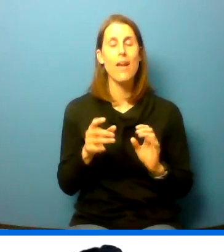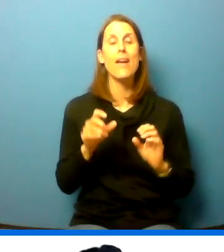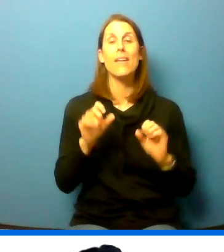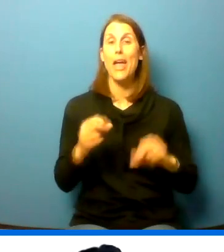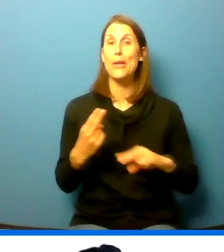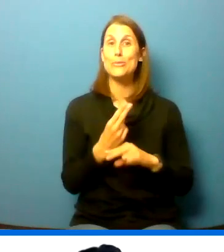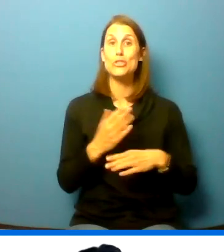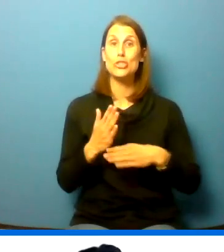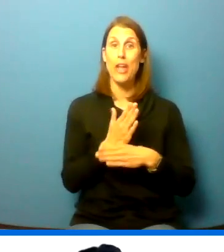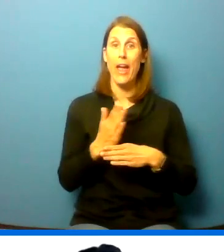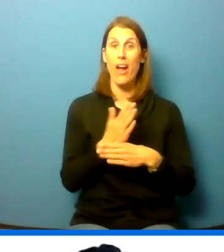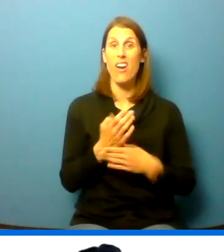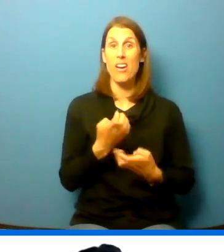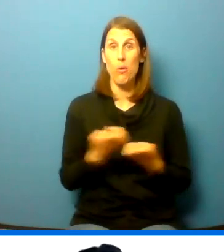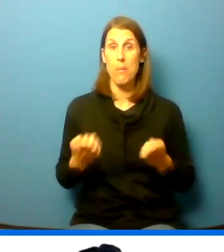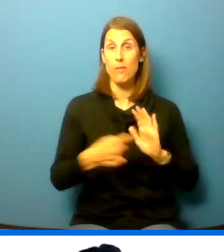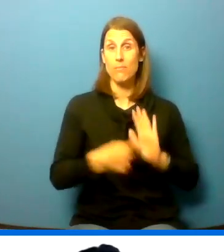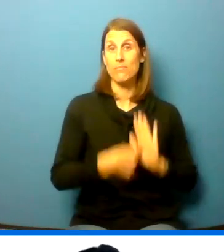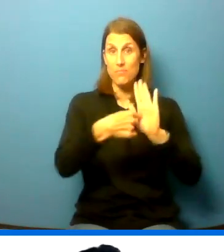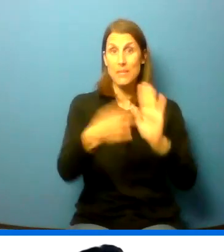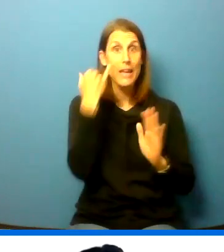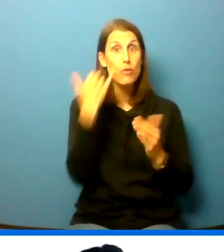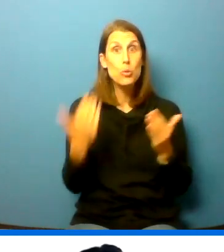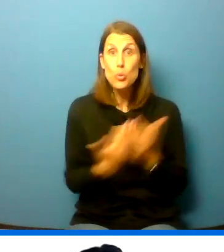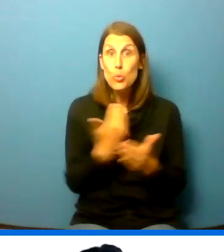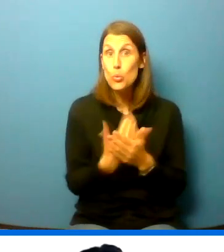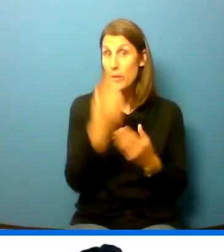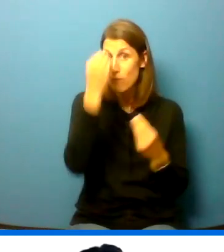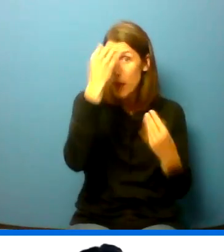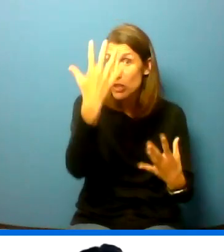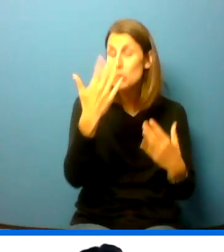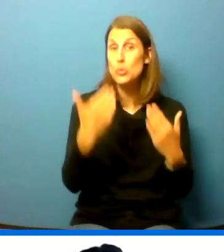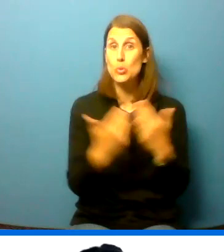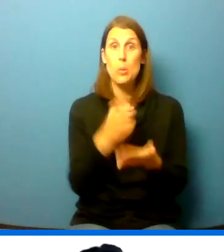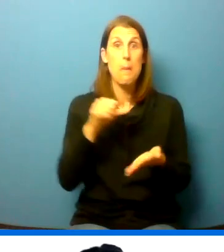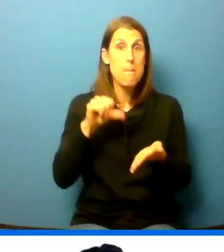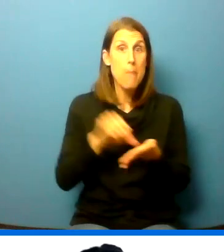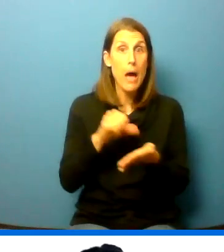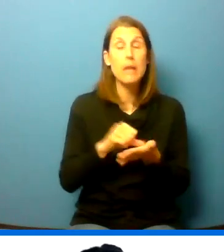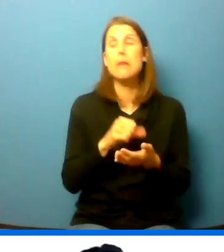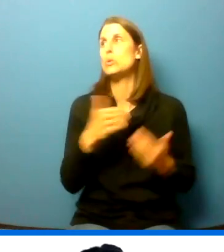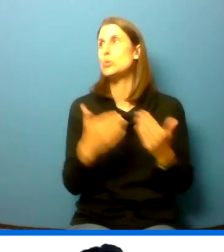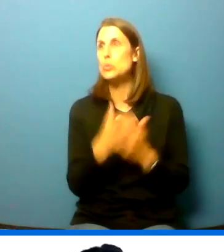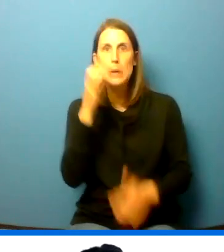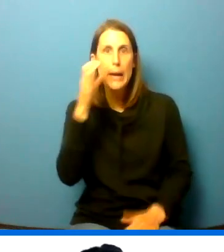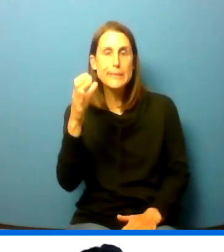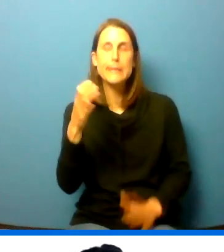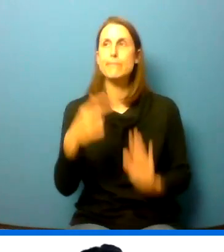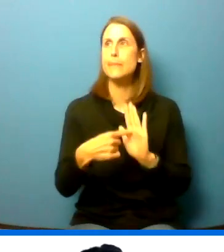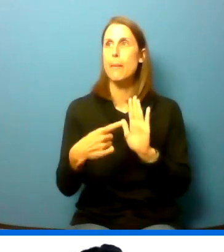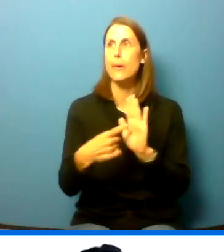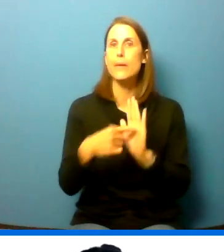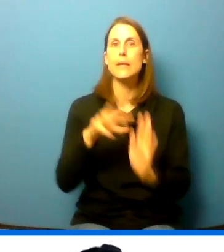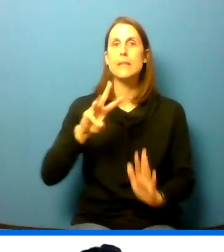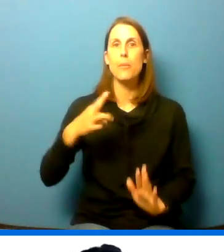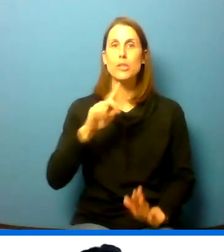especially when prompting sort of new things. On answering WH questions, which is something